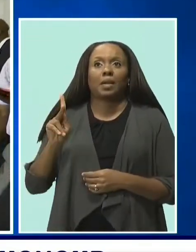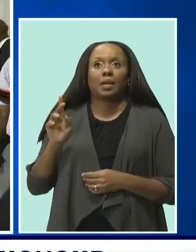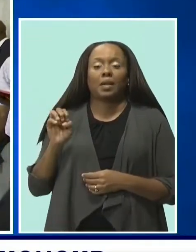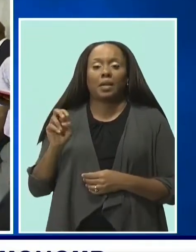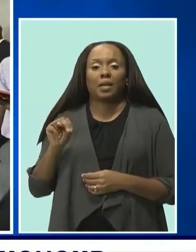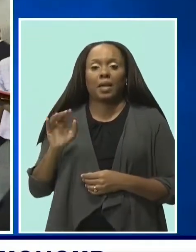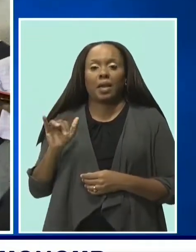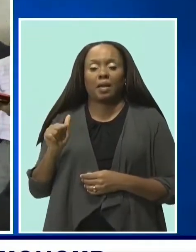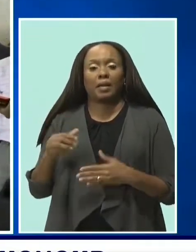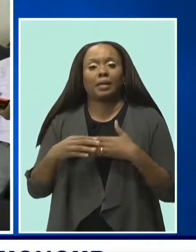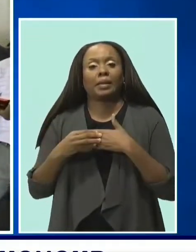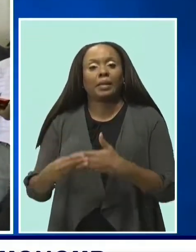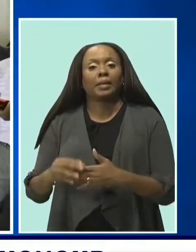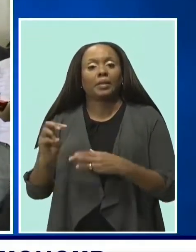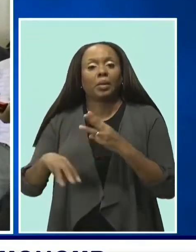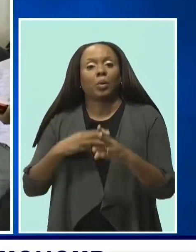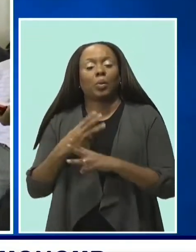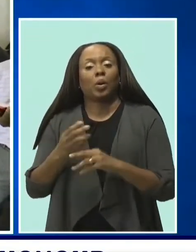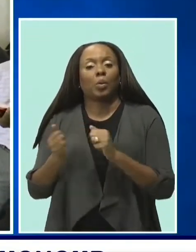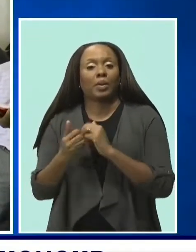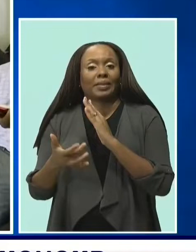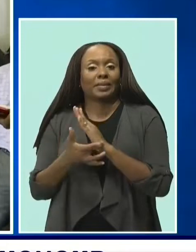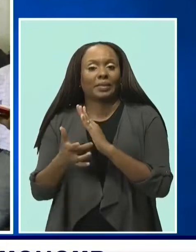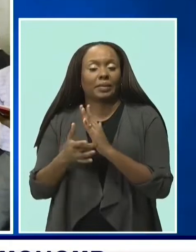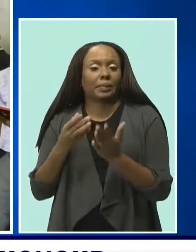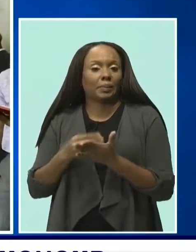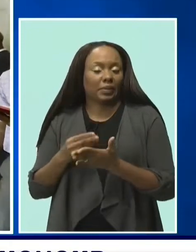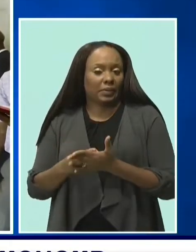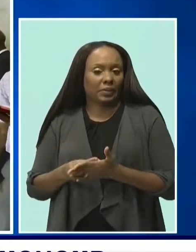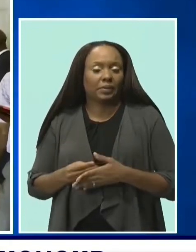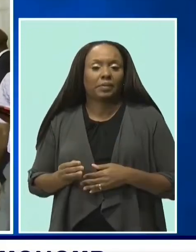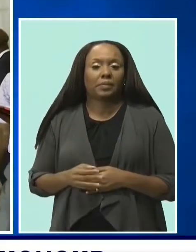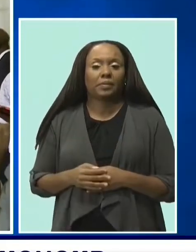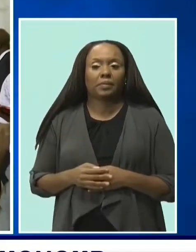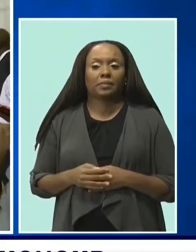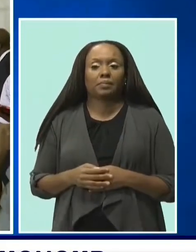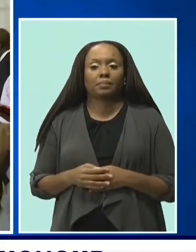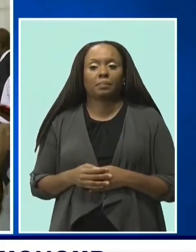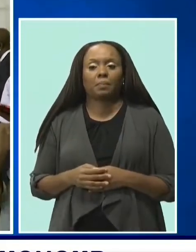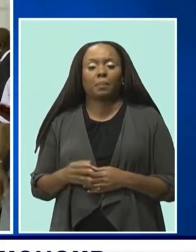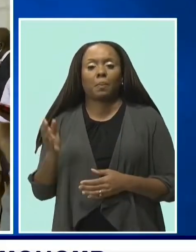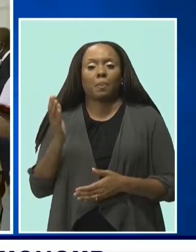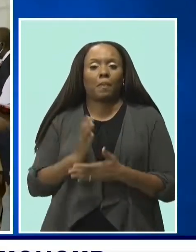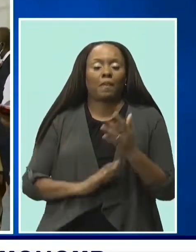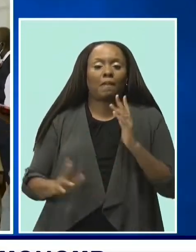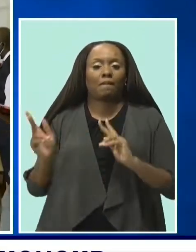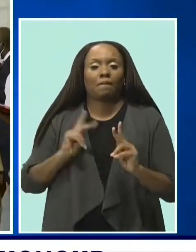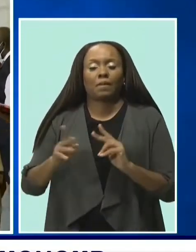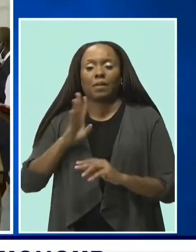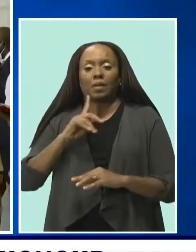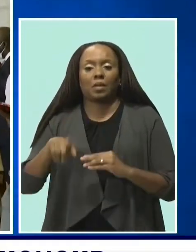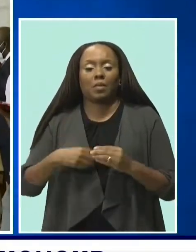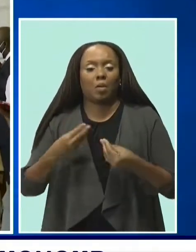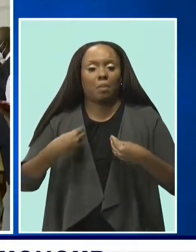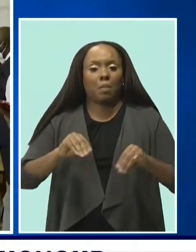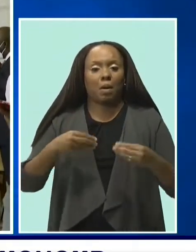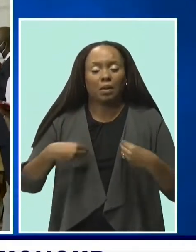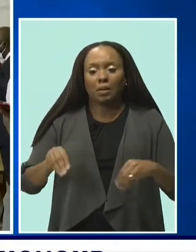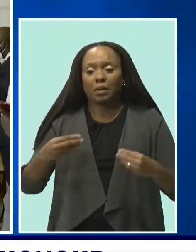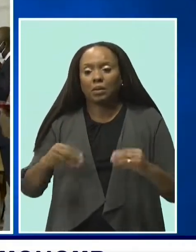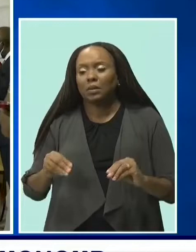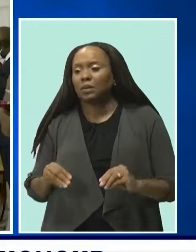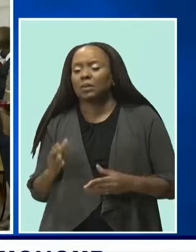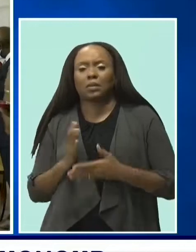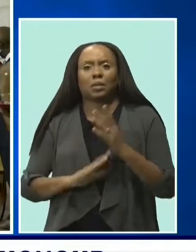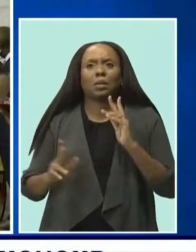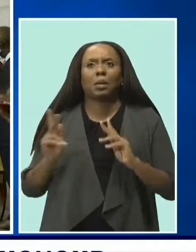digital currency. We also have persons who are talking together about joint marketing for tourism between people who